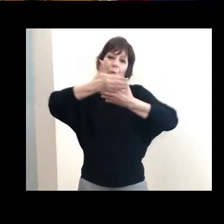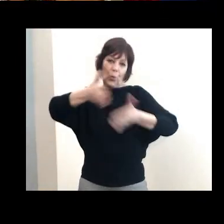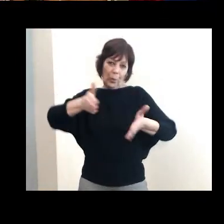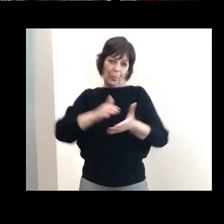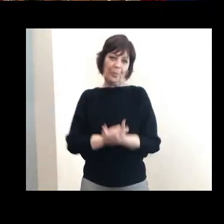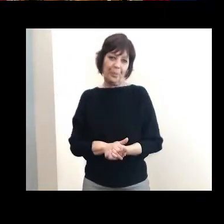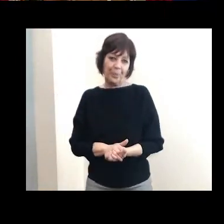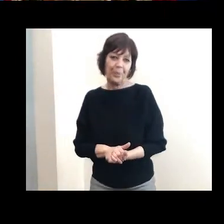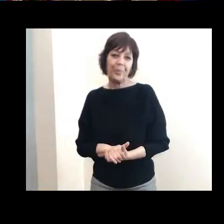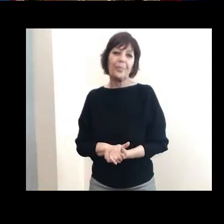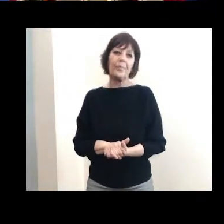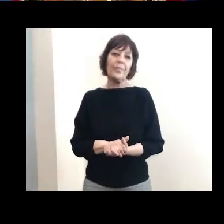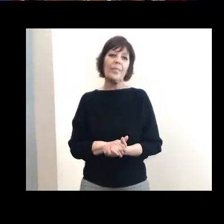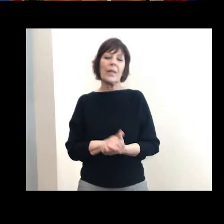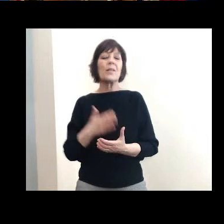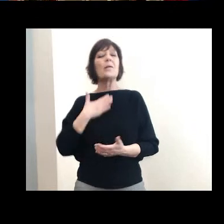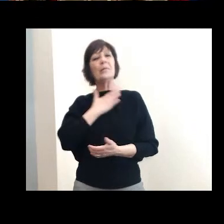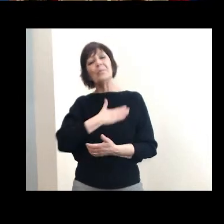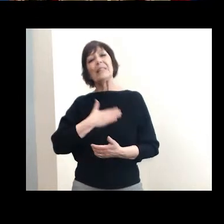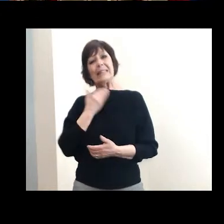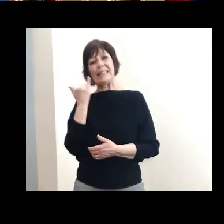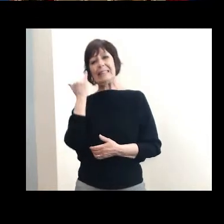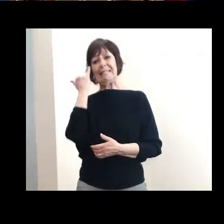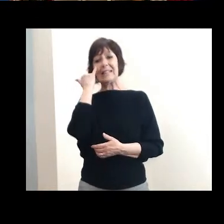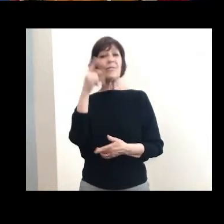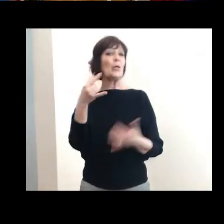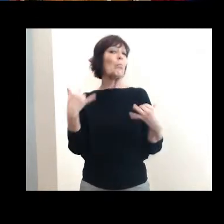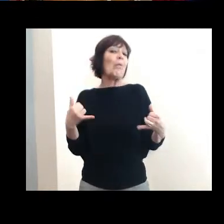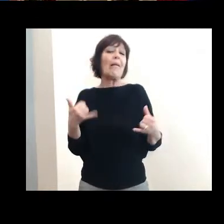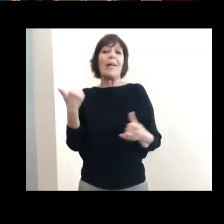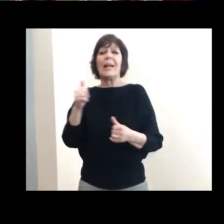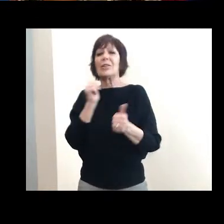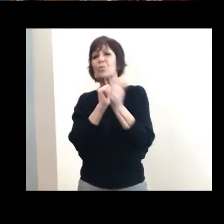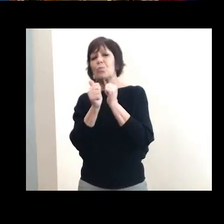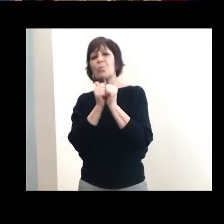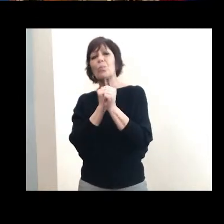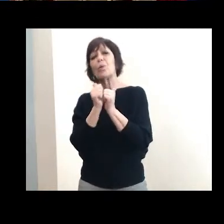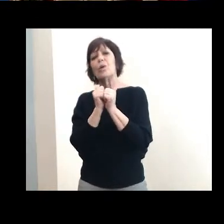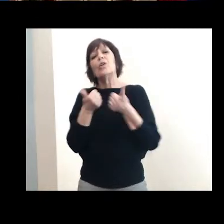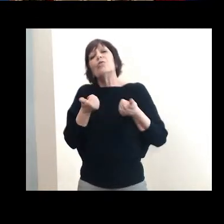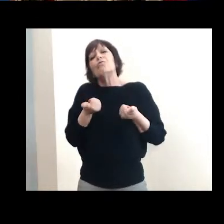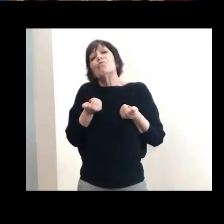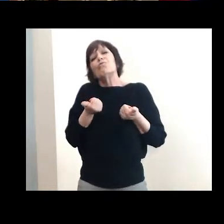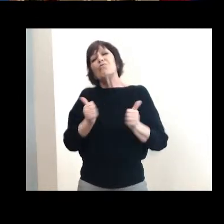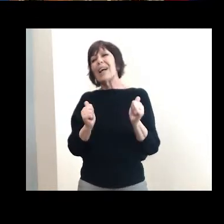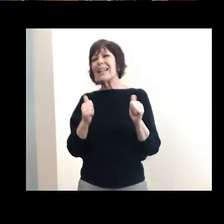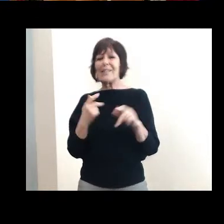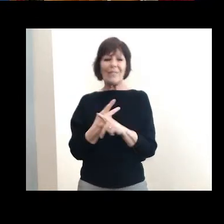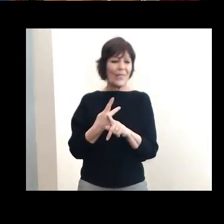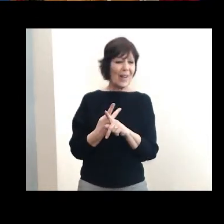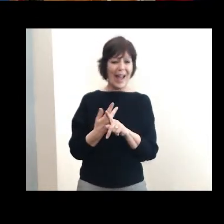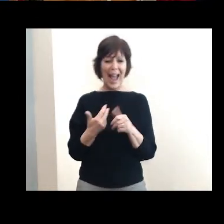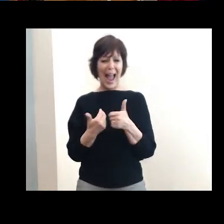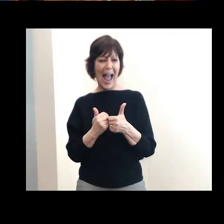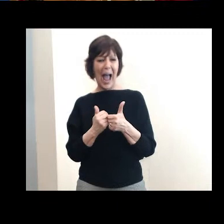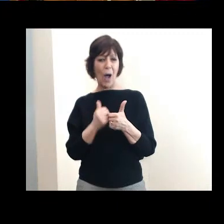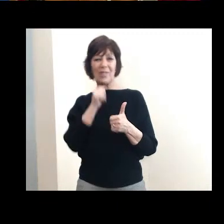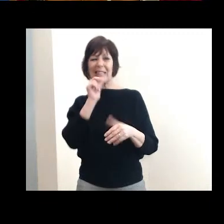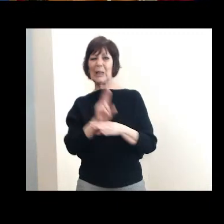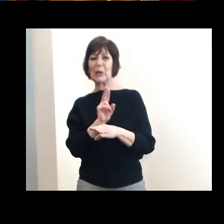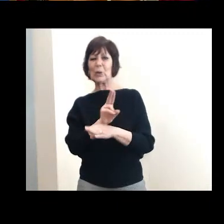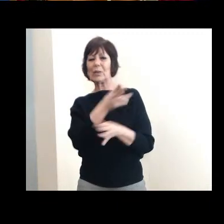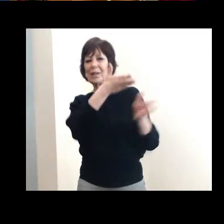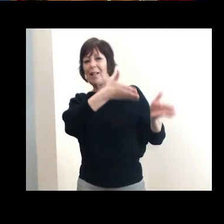people using the locker room. So please, if you're playing any type of sport, please try to figure it out so you don't have to use the locker